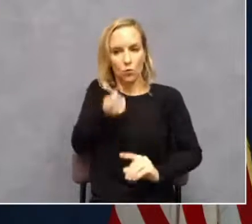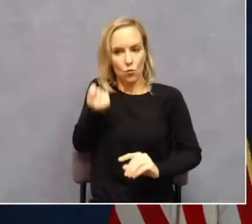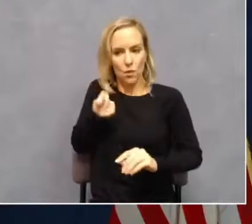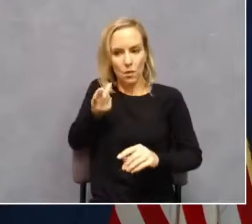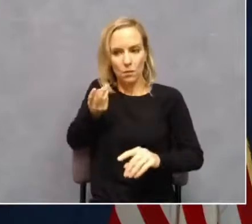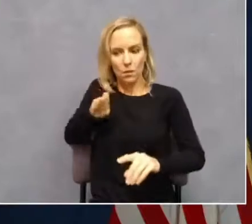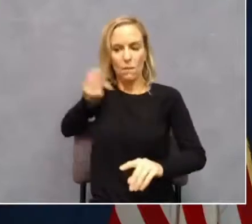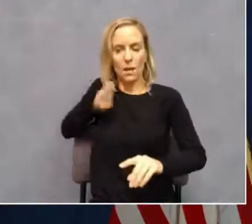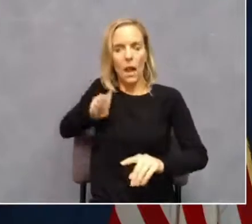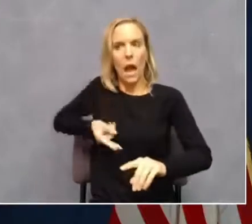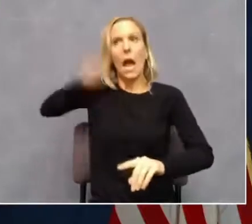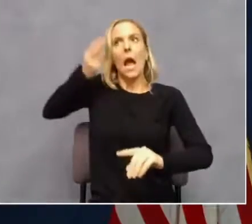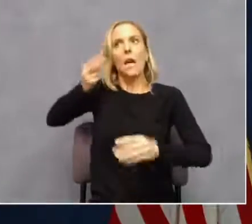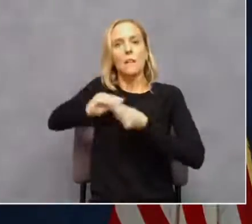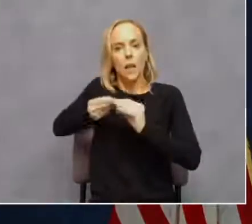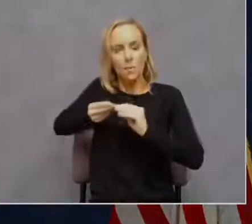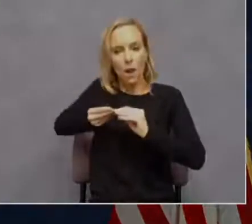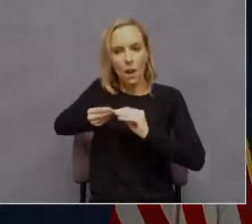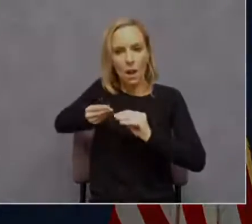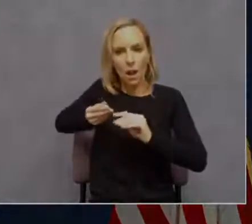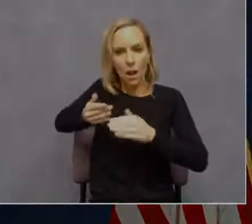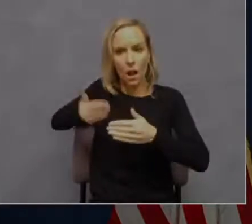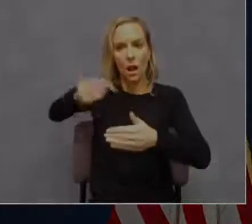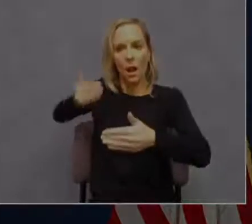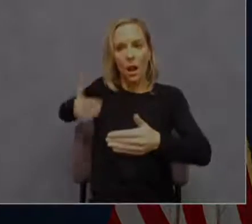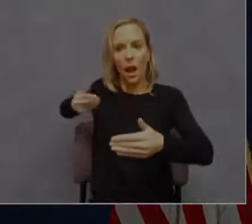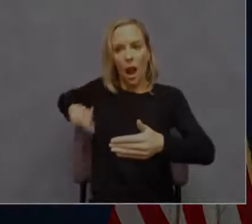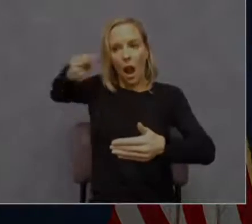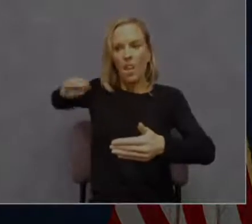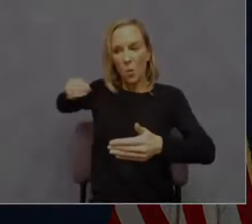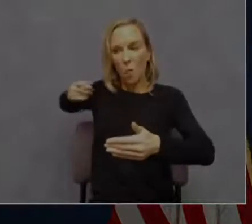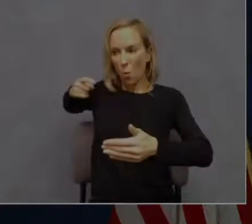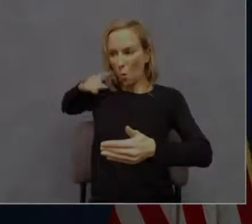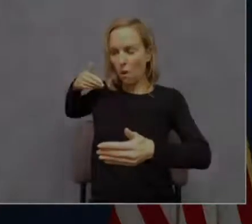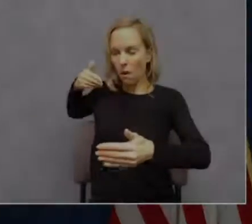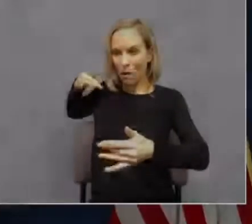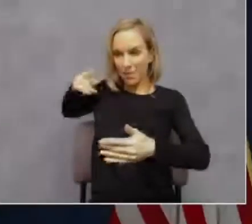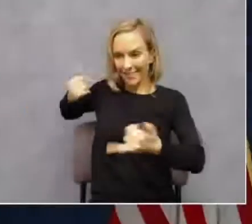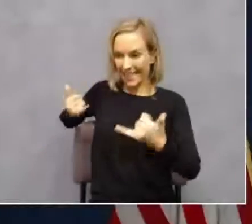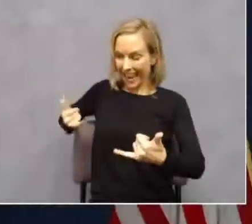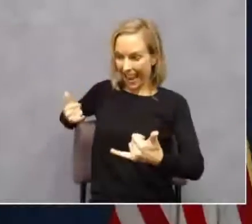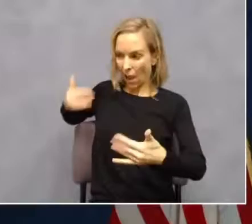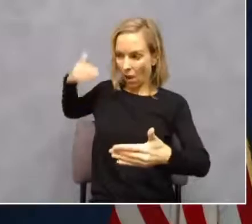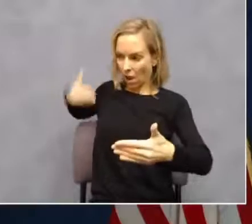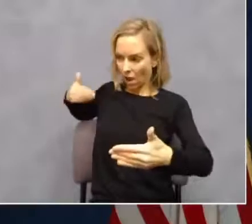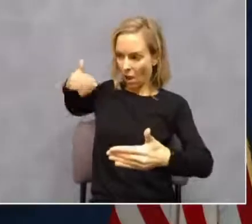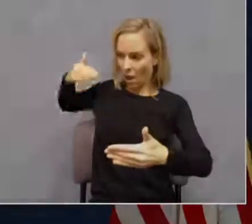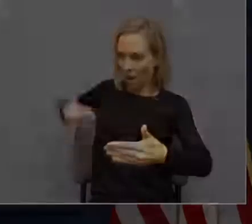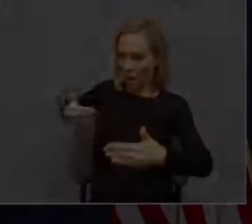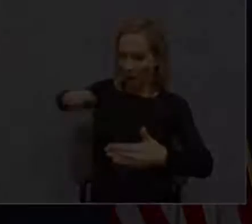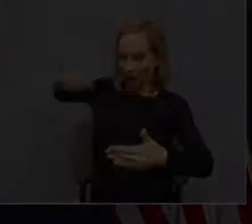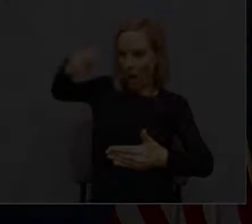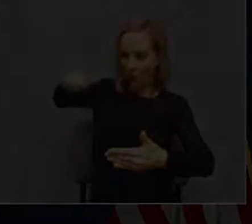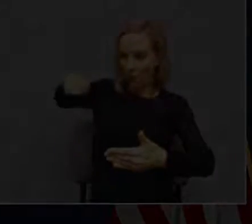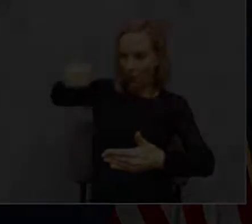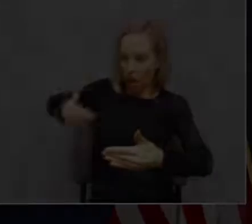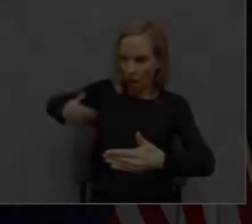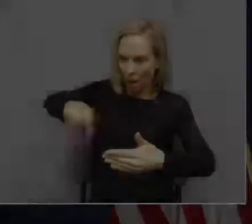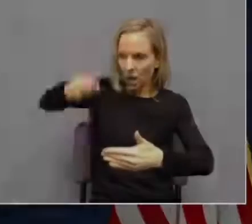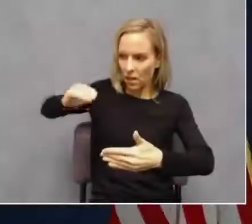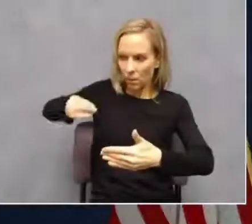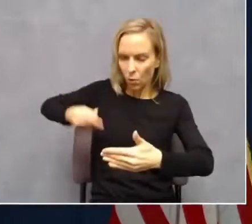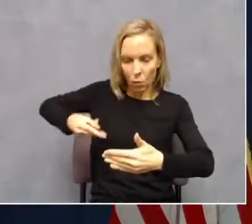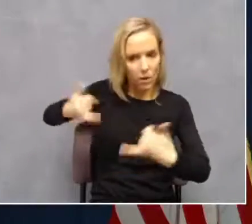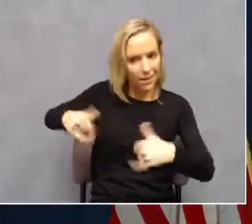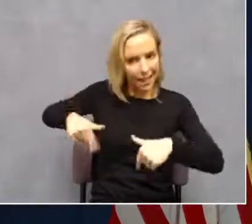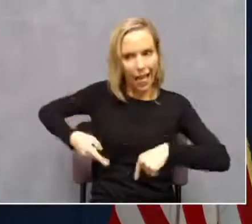the highest Sunday, which followed the highest Saturday. And that's where we are seeing cases right now. Today